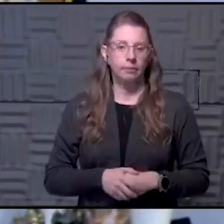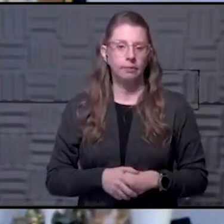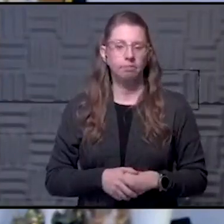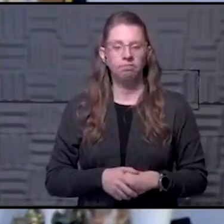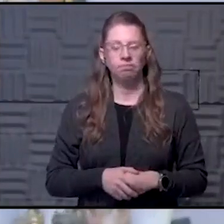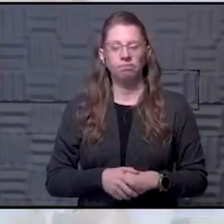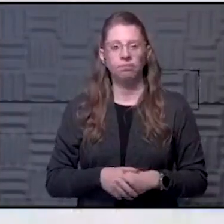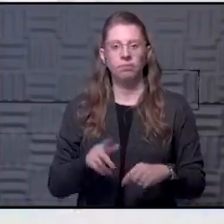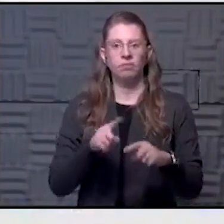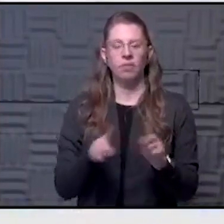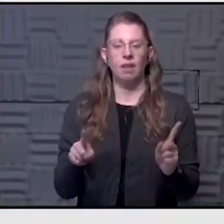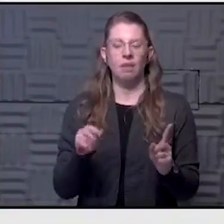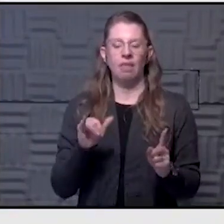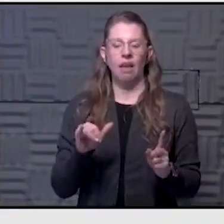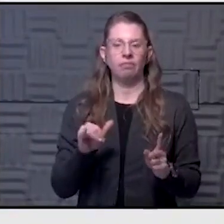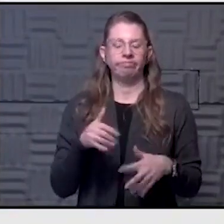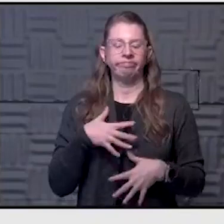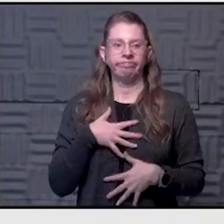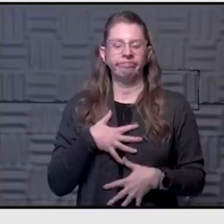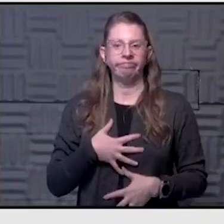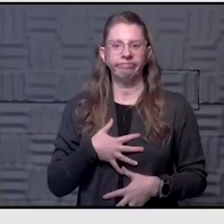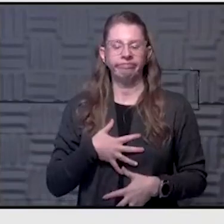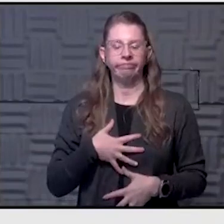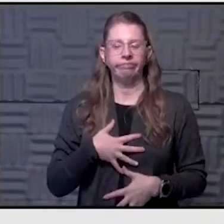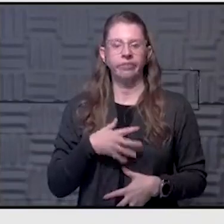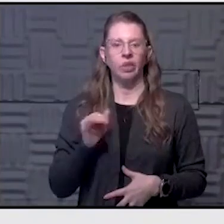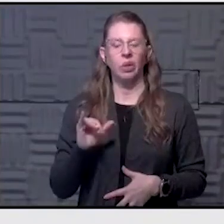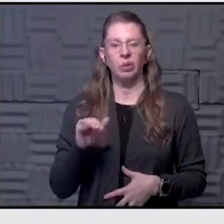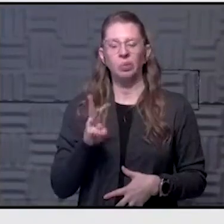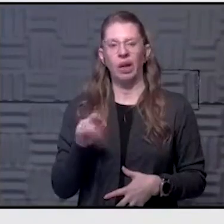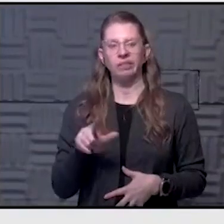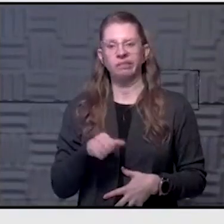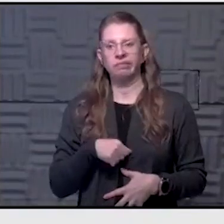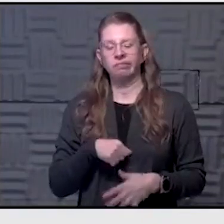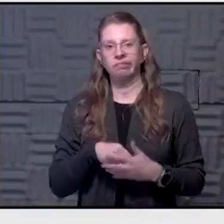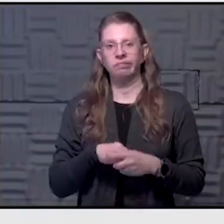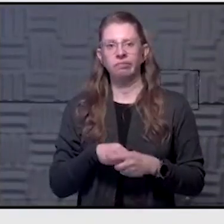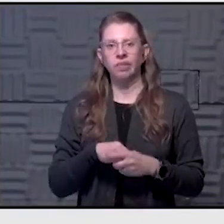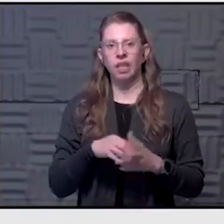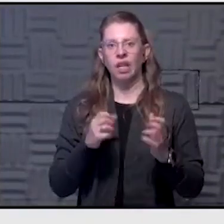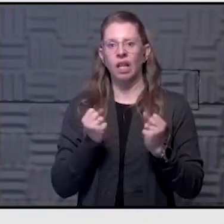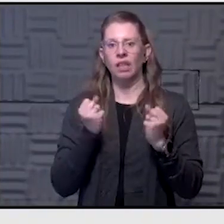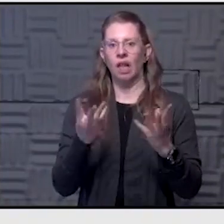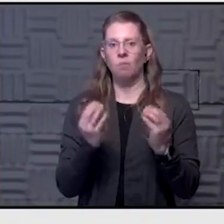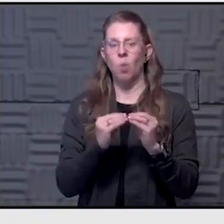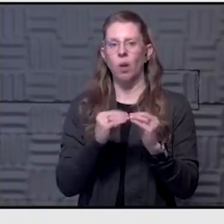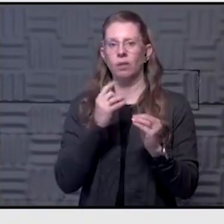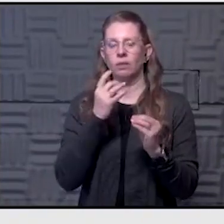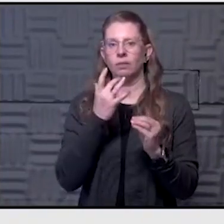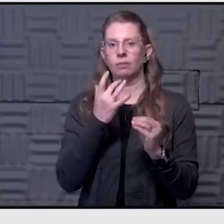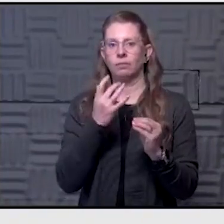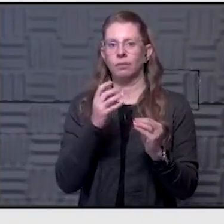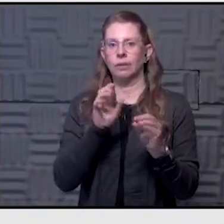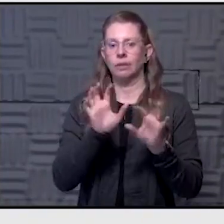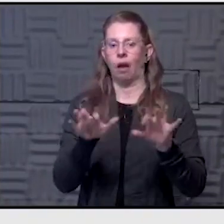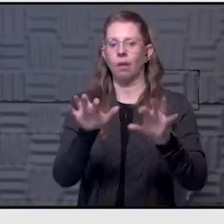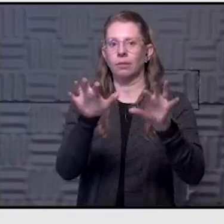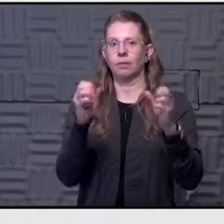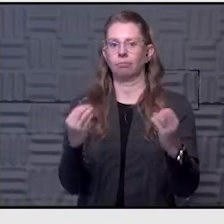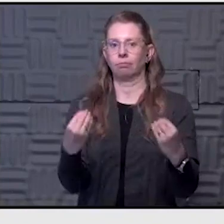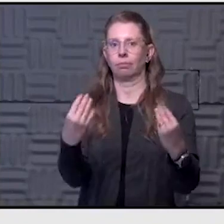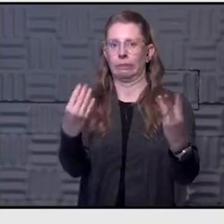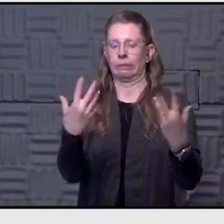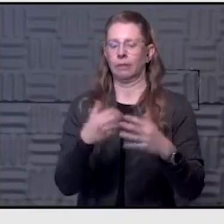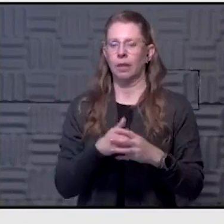that sinking feeling a little bit, which says, oh, well, there's not as many. Yeah, and there's going to be a lot more dots than that. But that's kind of the first whack